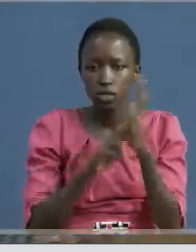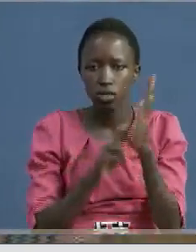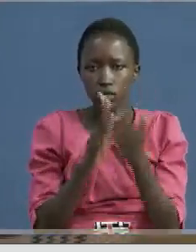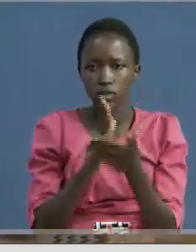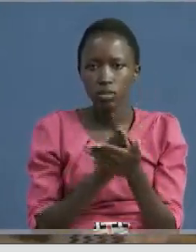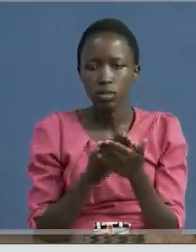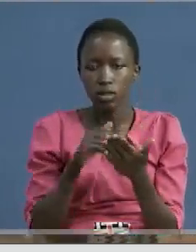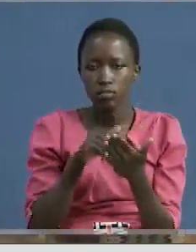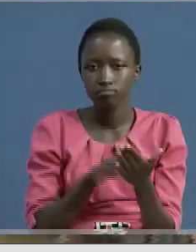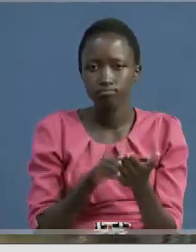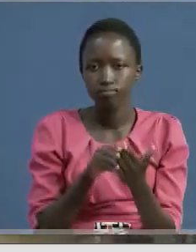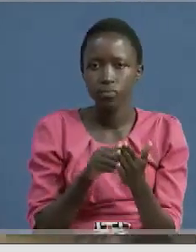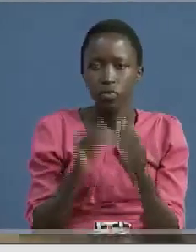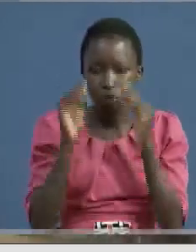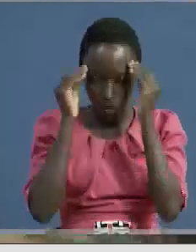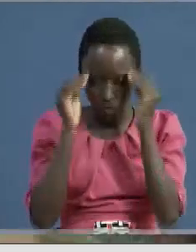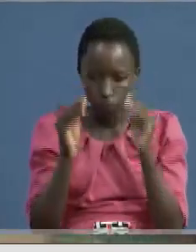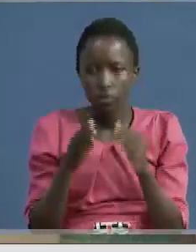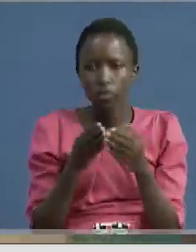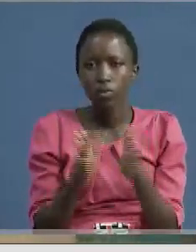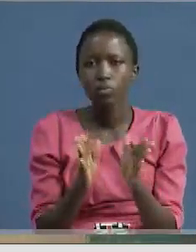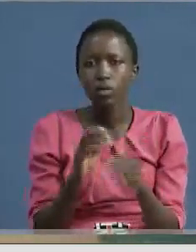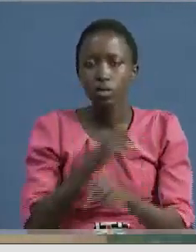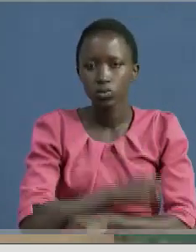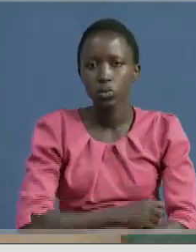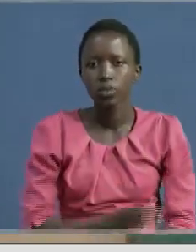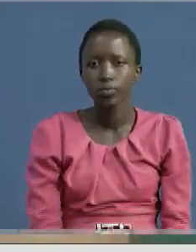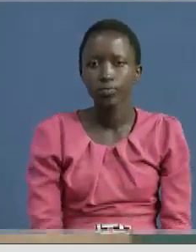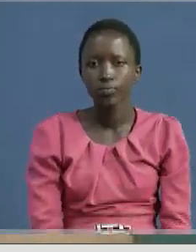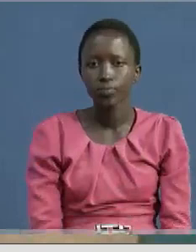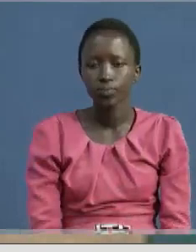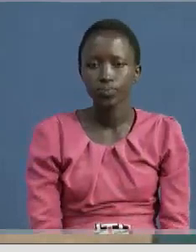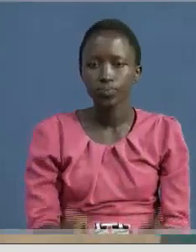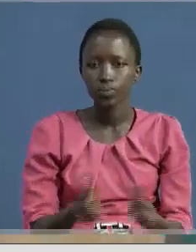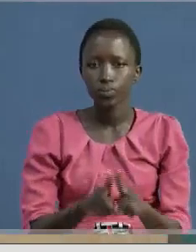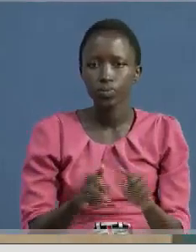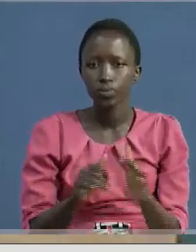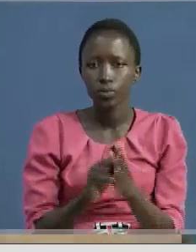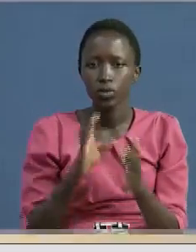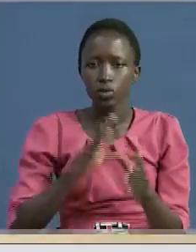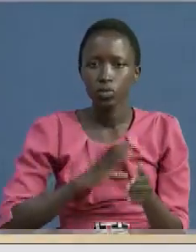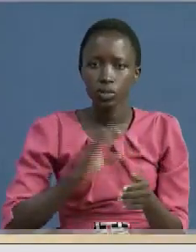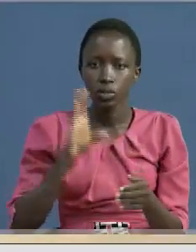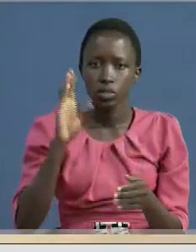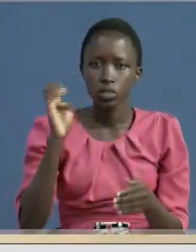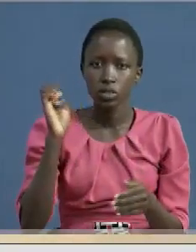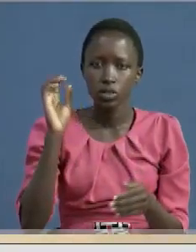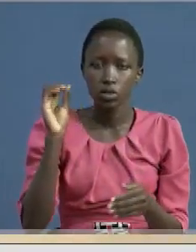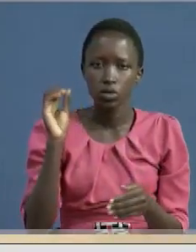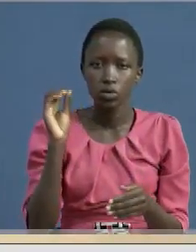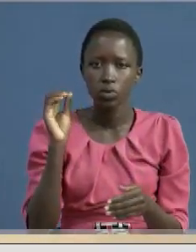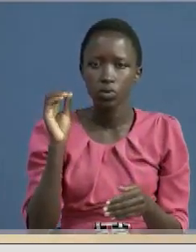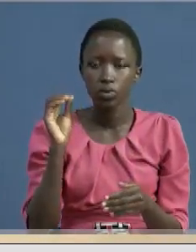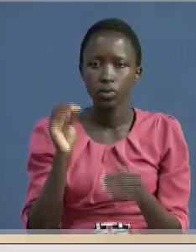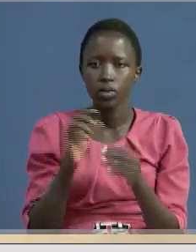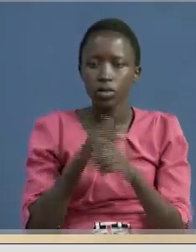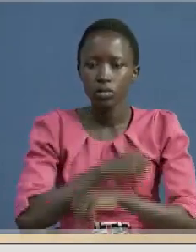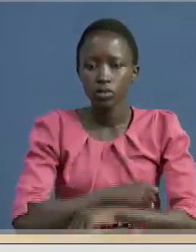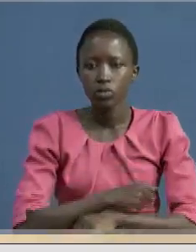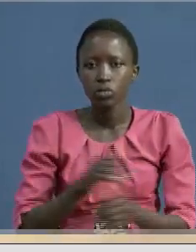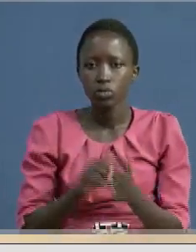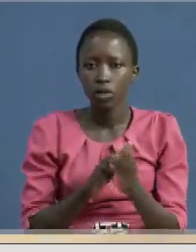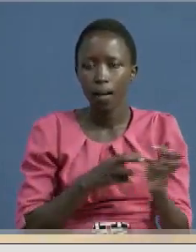of their weak KCP candidates in public schools. According to the Commission CEO Nancy Masharia, the schools